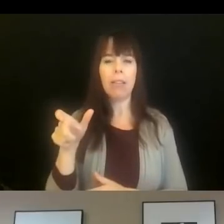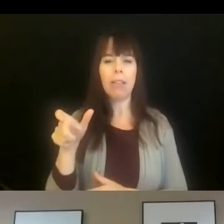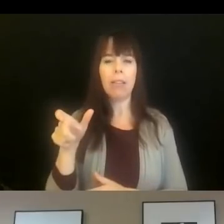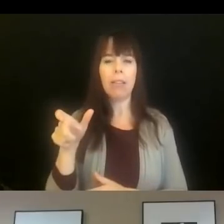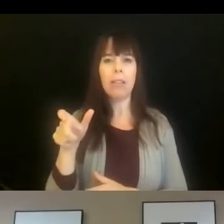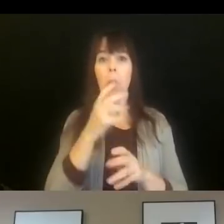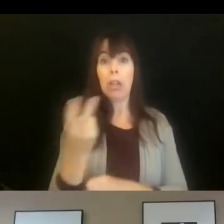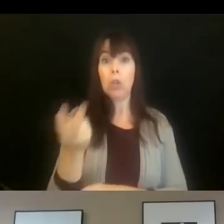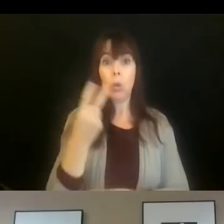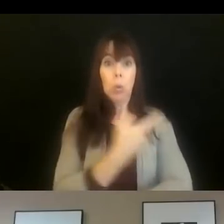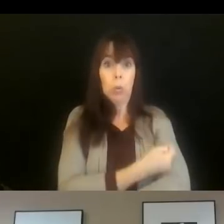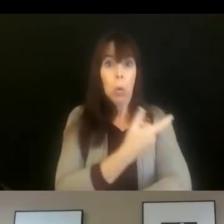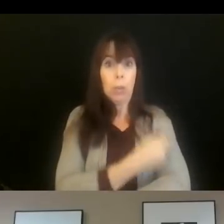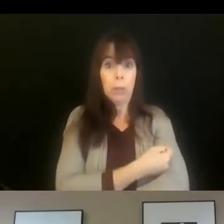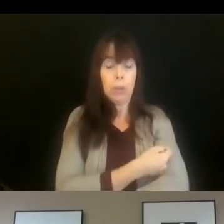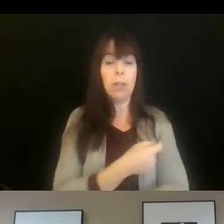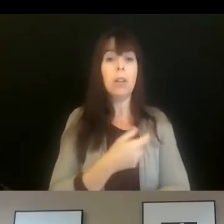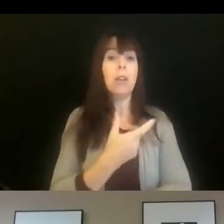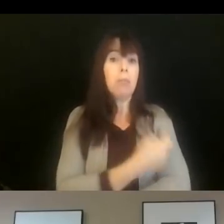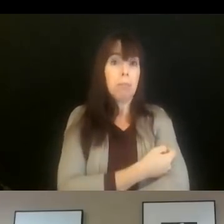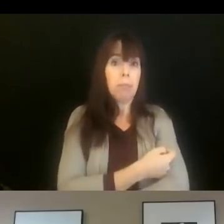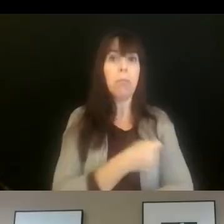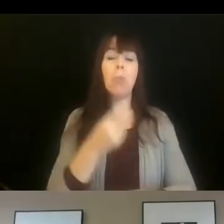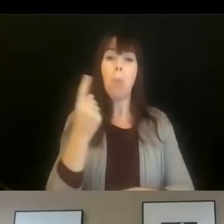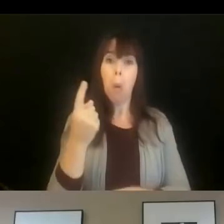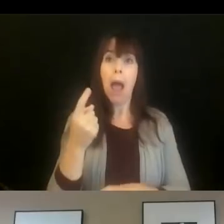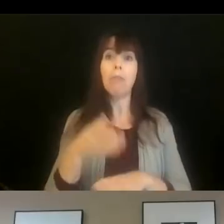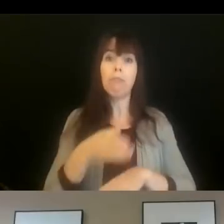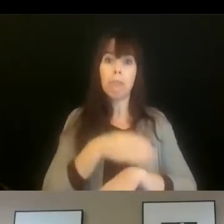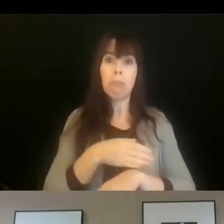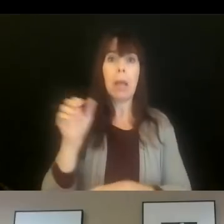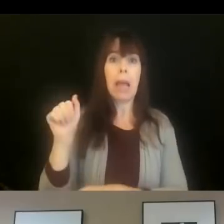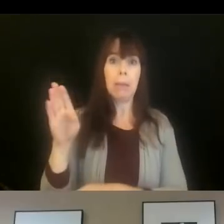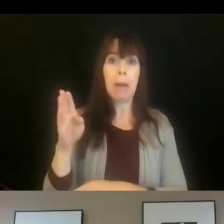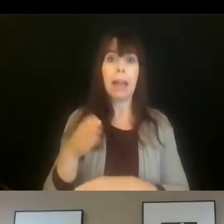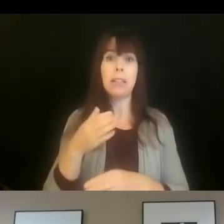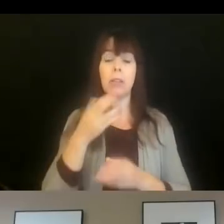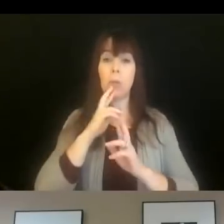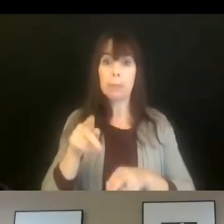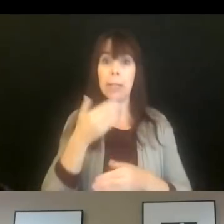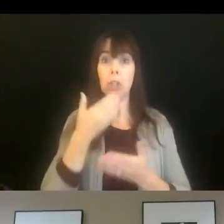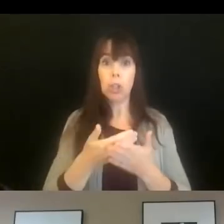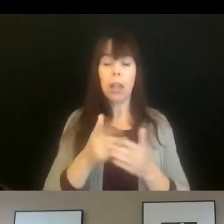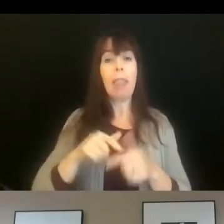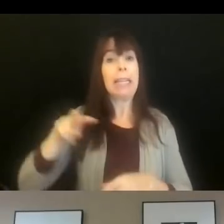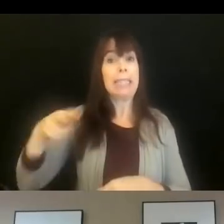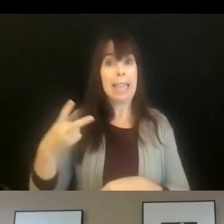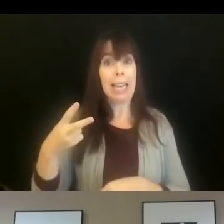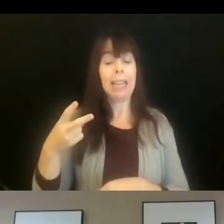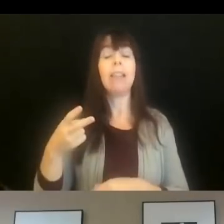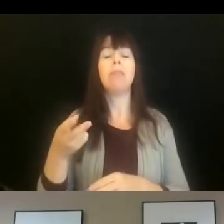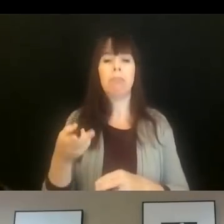2 doses. So after 1 dose, you see an improvement in antibody response. And after the second dose, a further